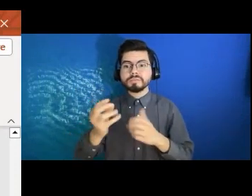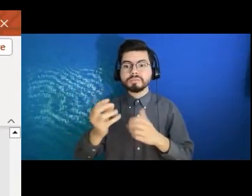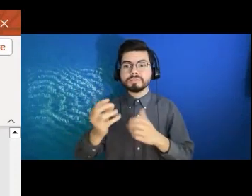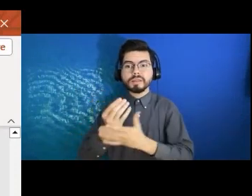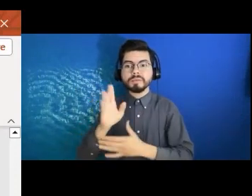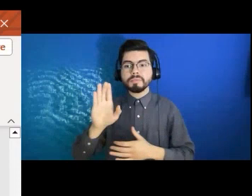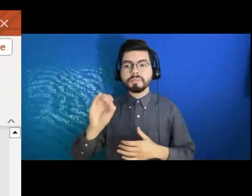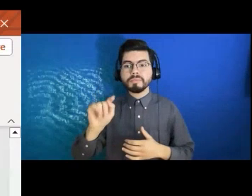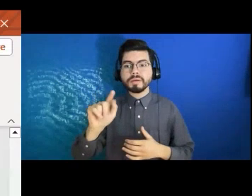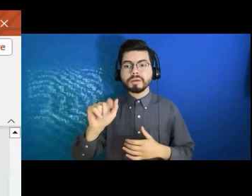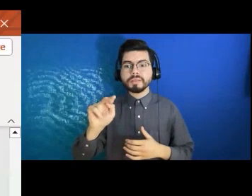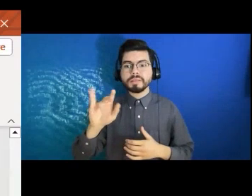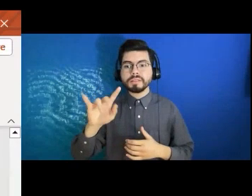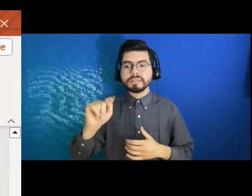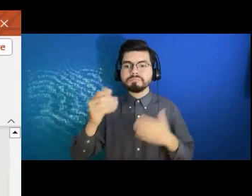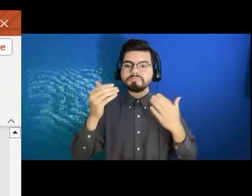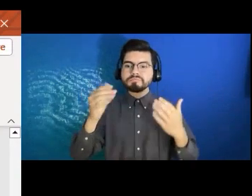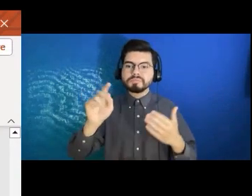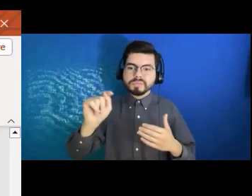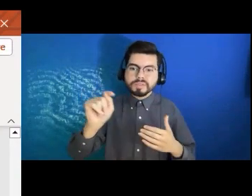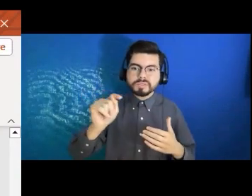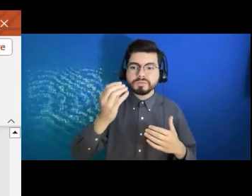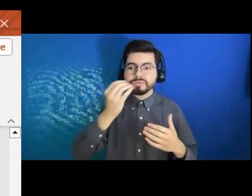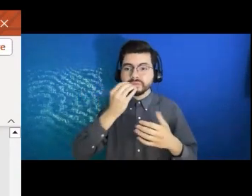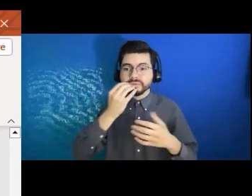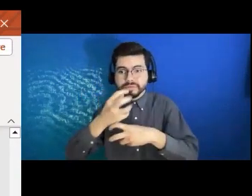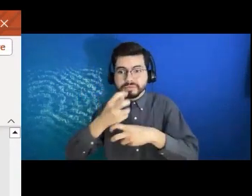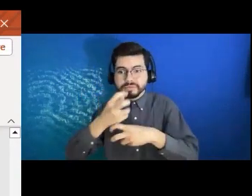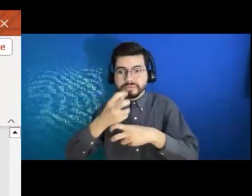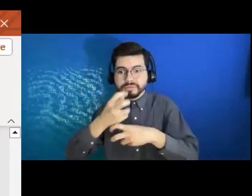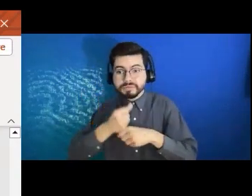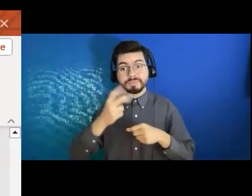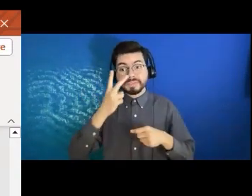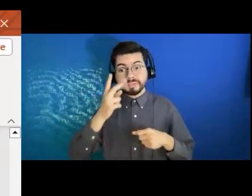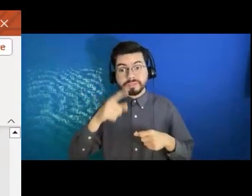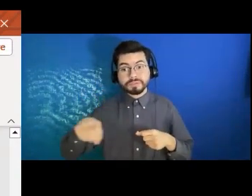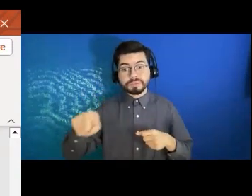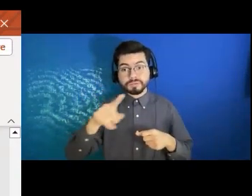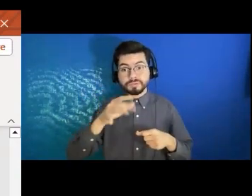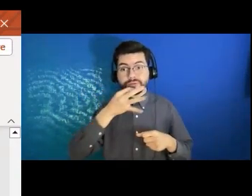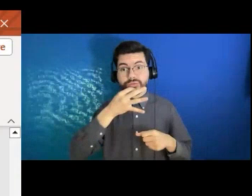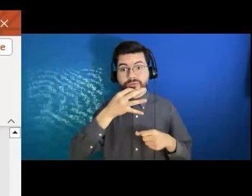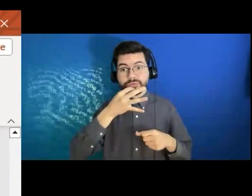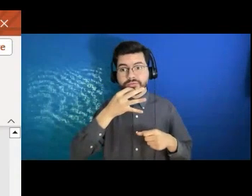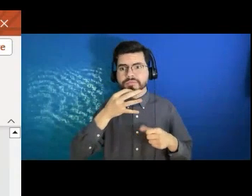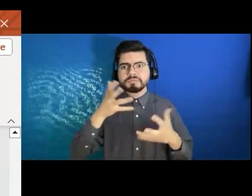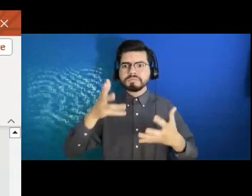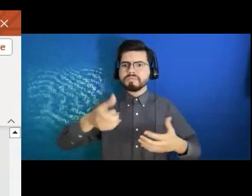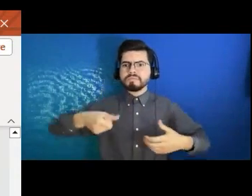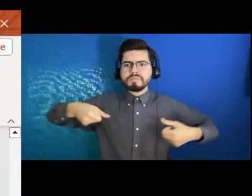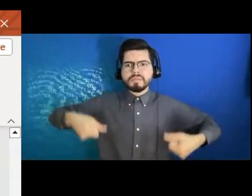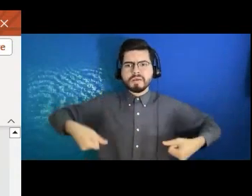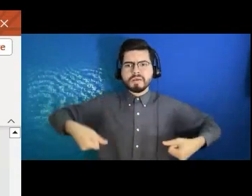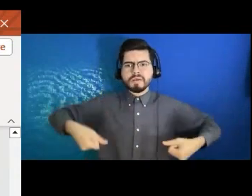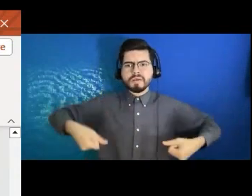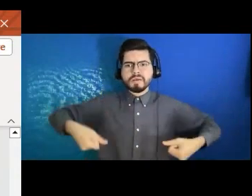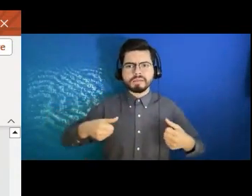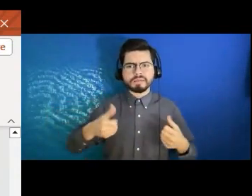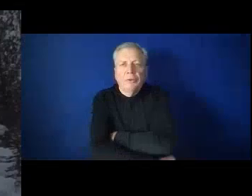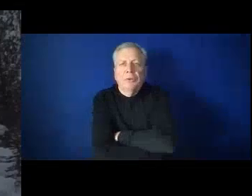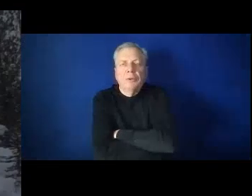the bathroom, or get food if you need to, and we'll see you in a little bit. You can leave your bags in the room if you want. We'll be